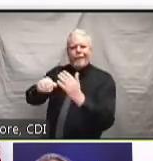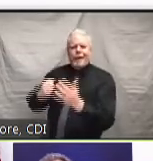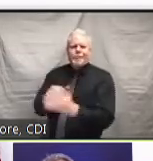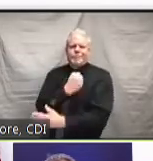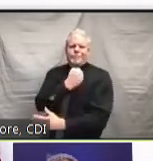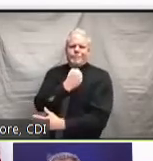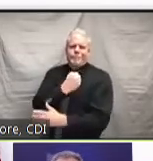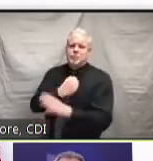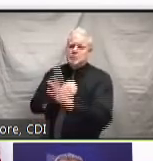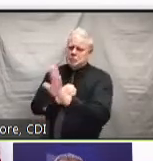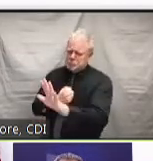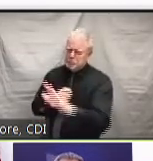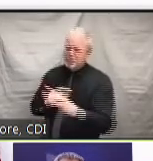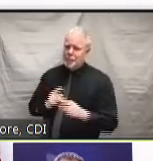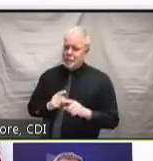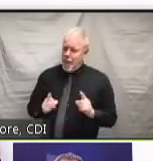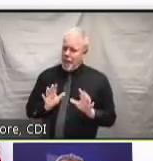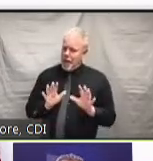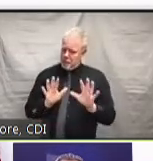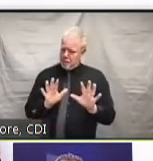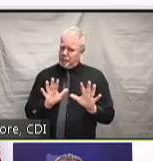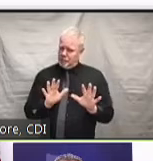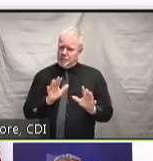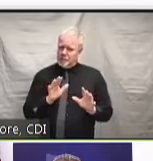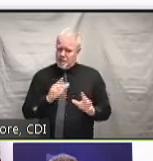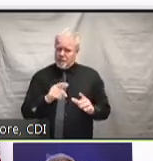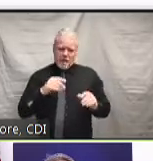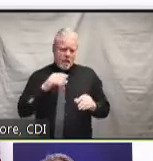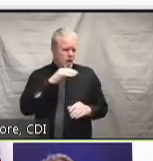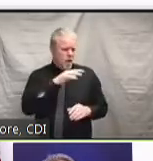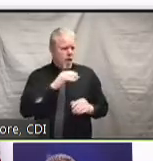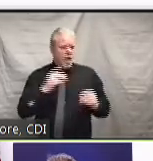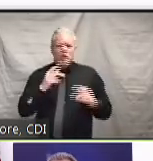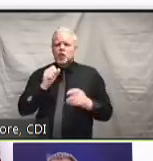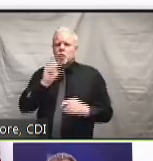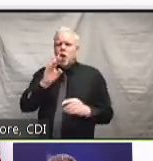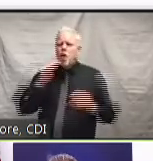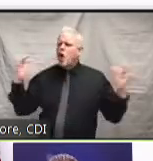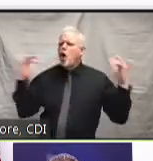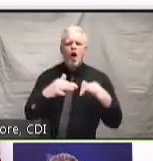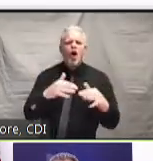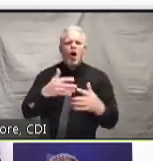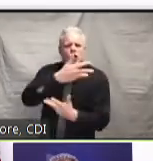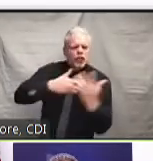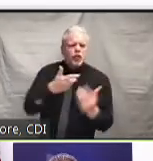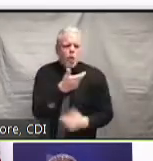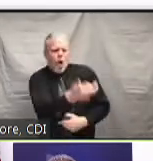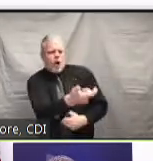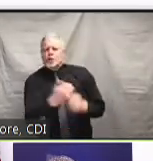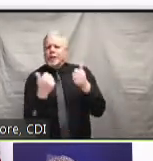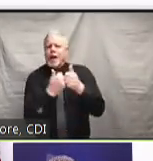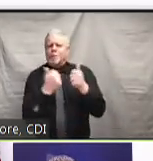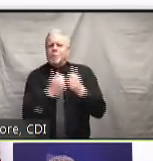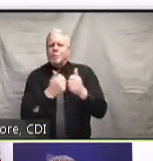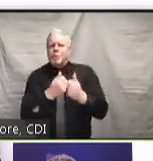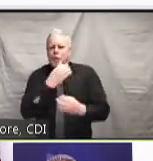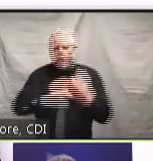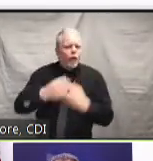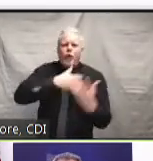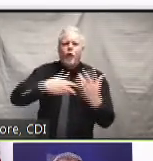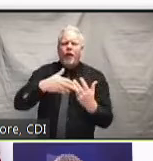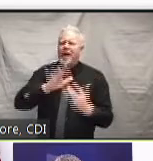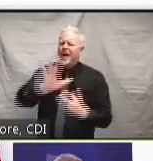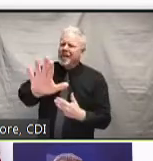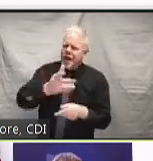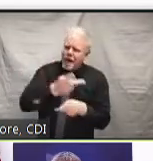we gather with friends, we gather with families for for the Super Bowl this weekend. We wish it was a Bills game. We need to make